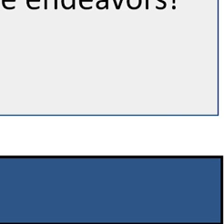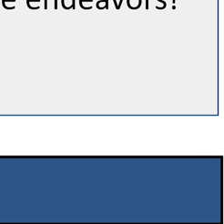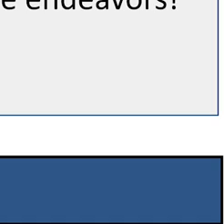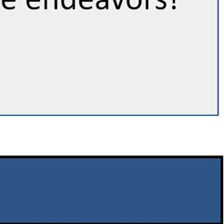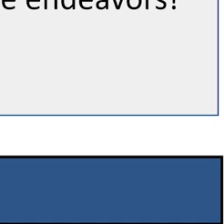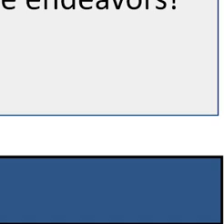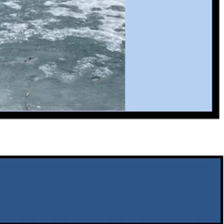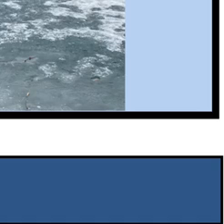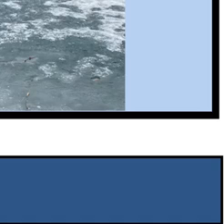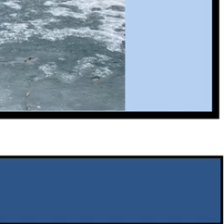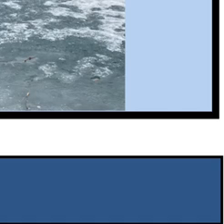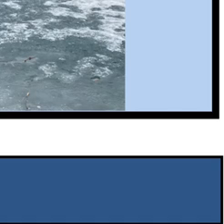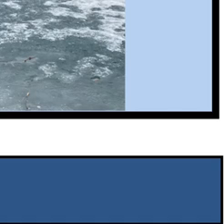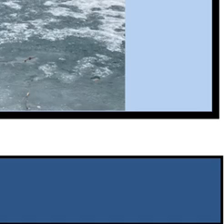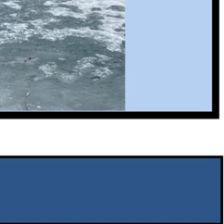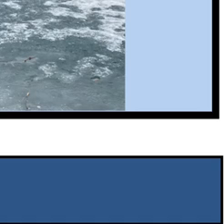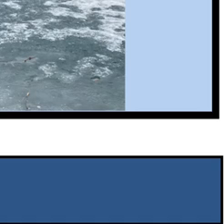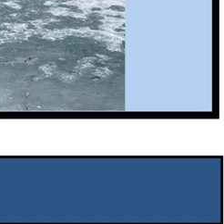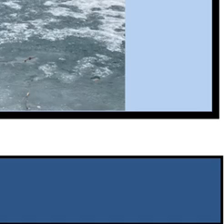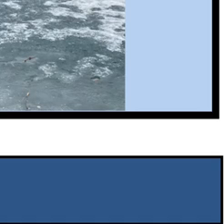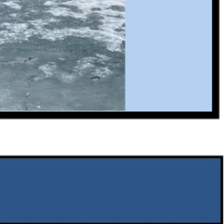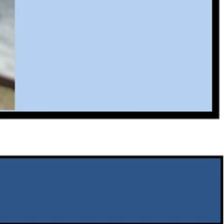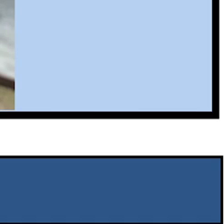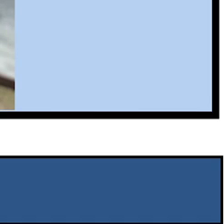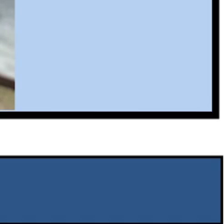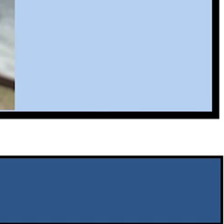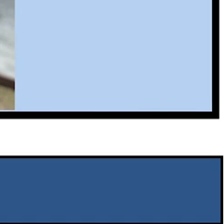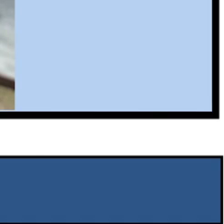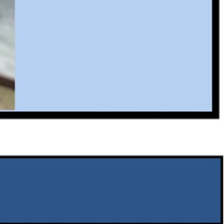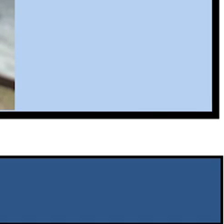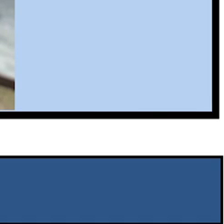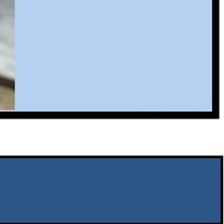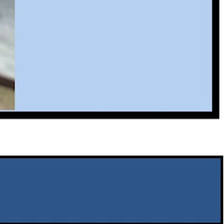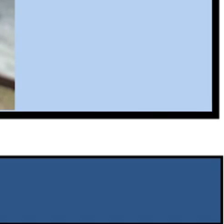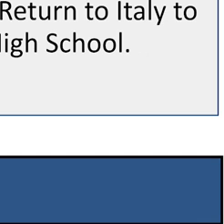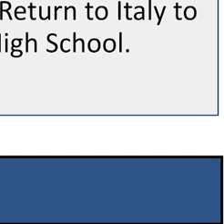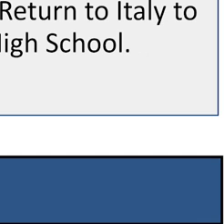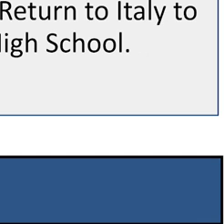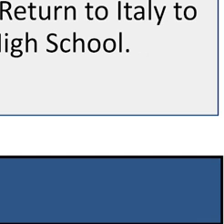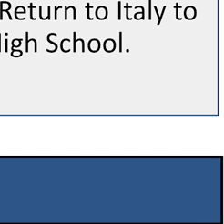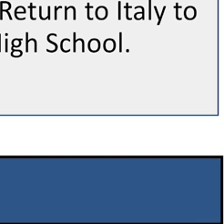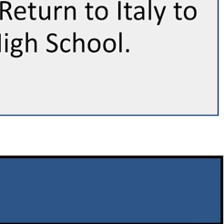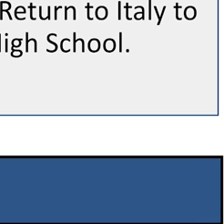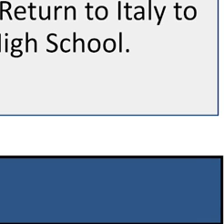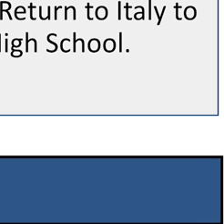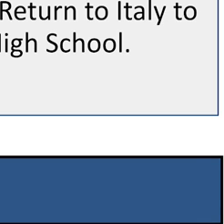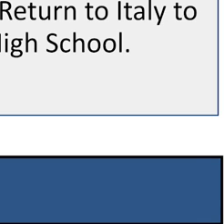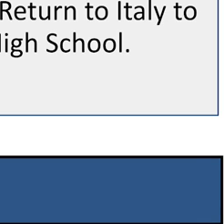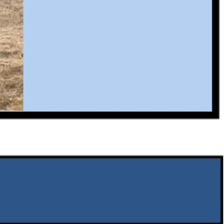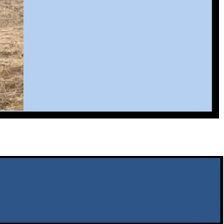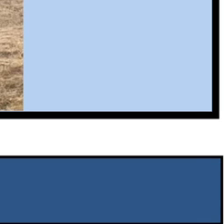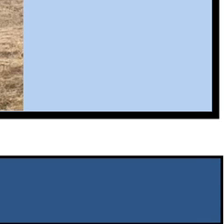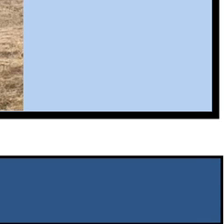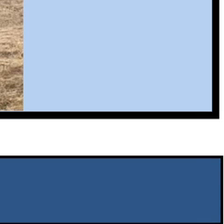Christy Patterson. Grace Piersma. Ludo Pintor. Sabrina